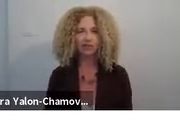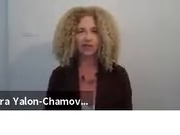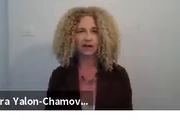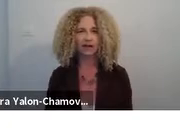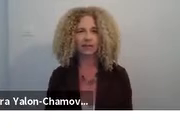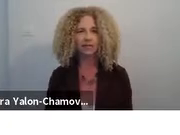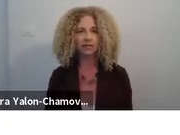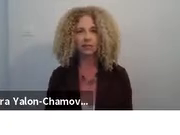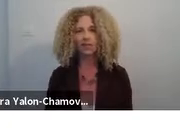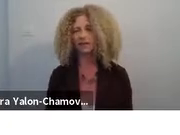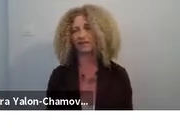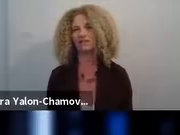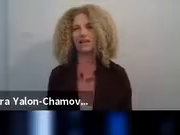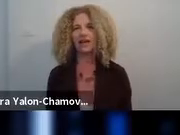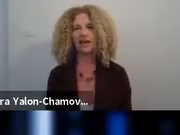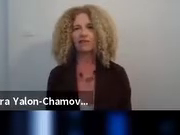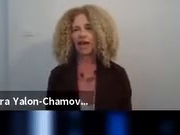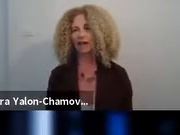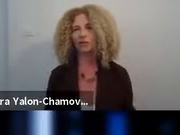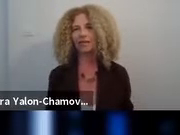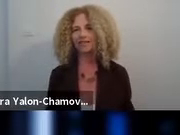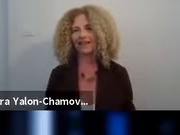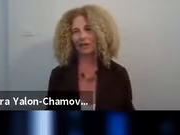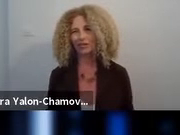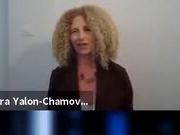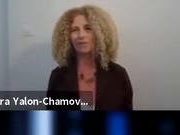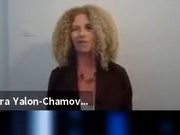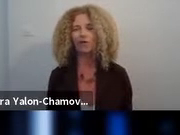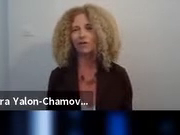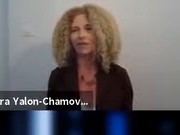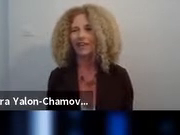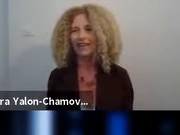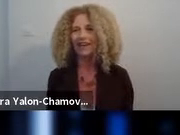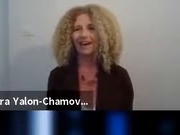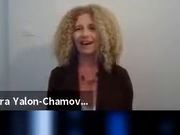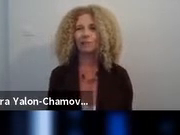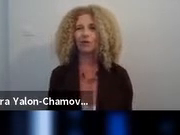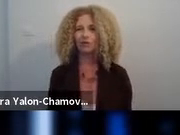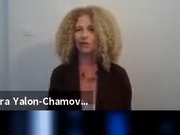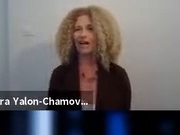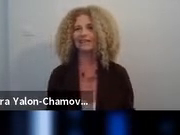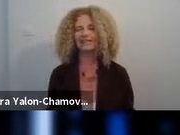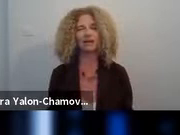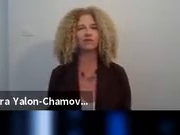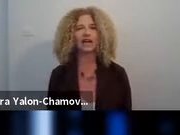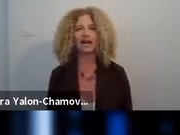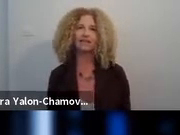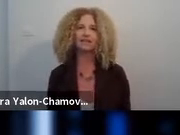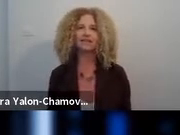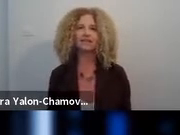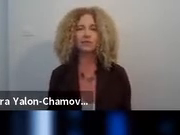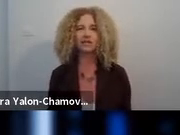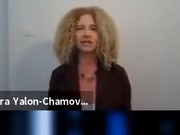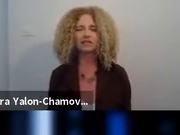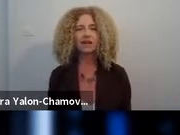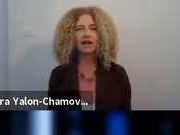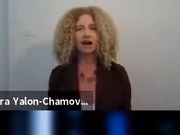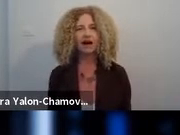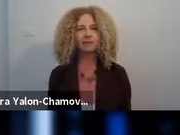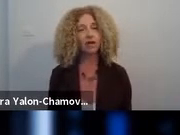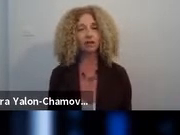previous speakers have actually done my job for me. Both Yuval and some of the other